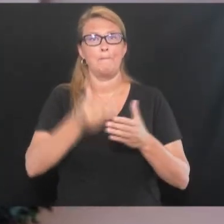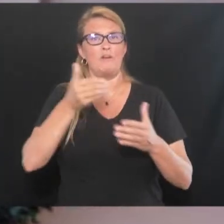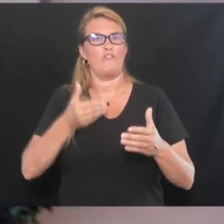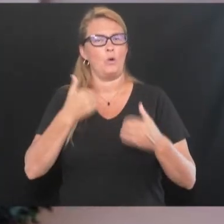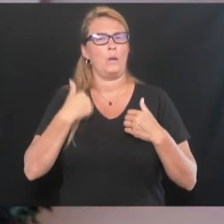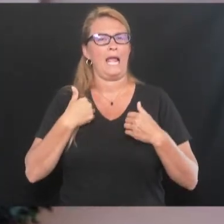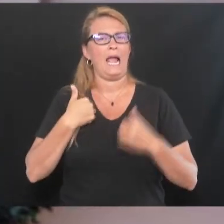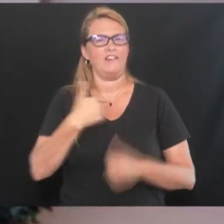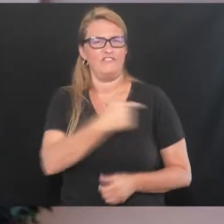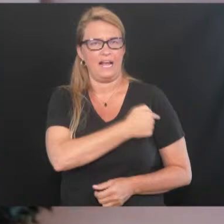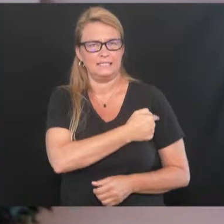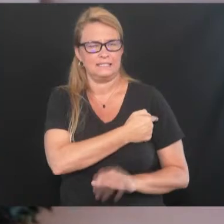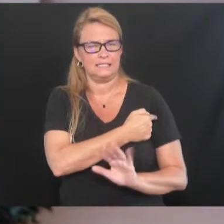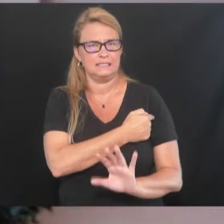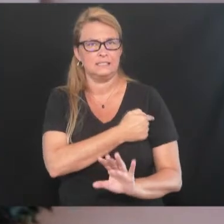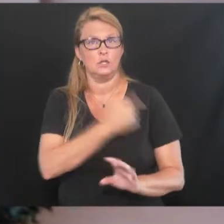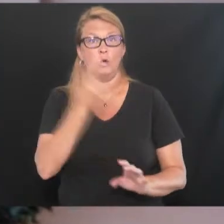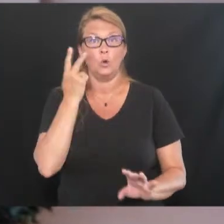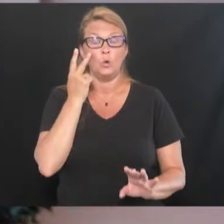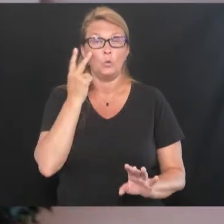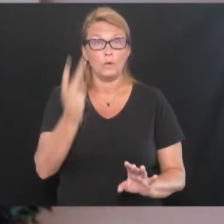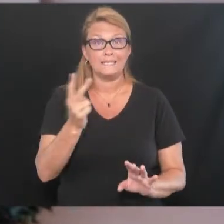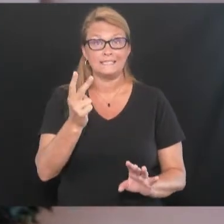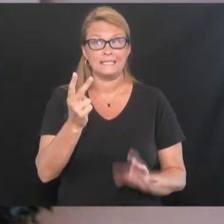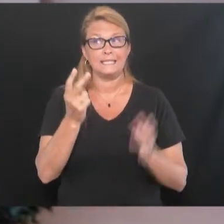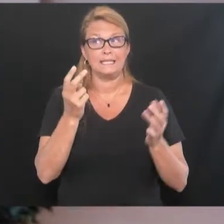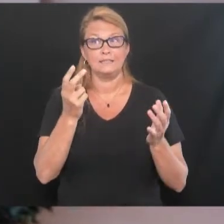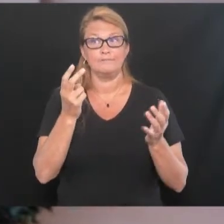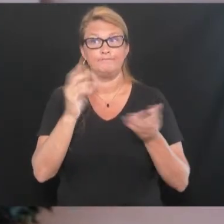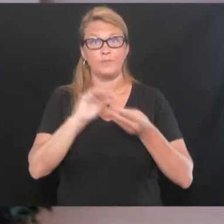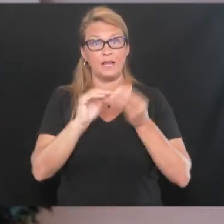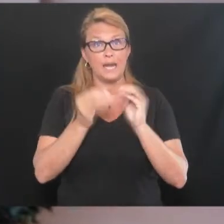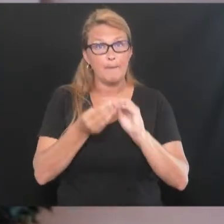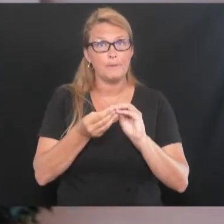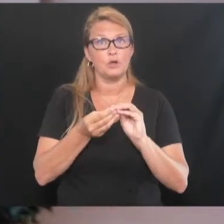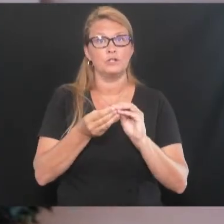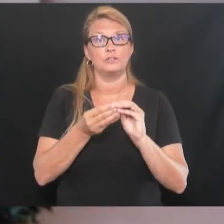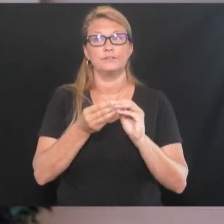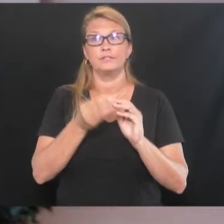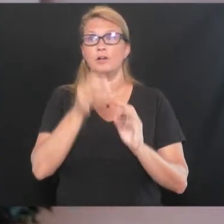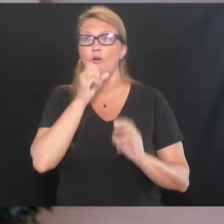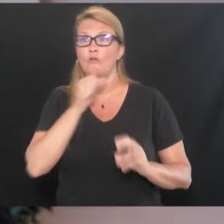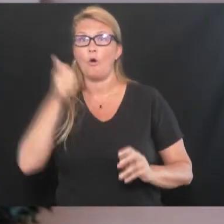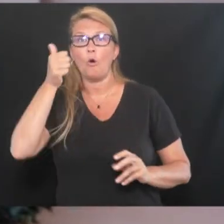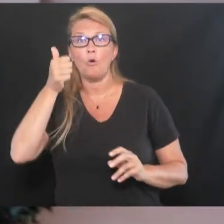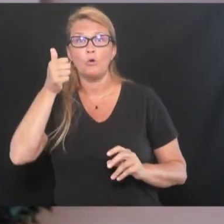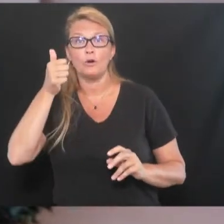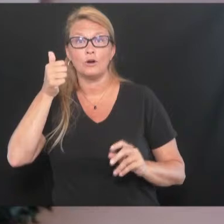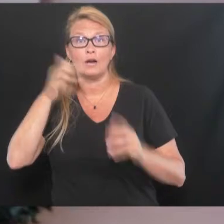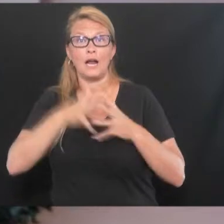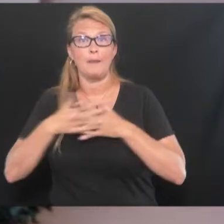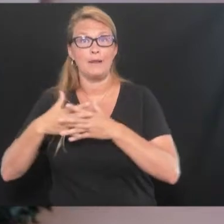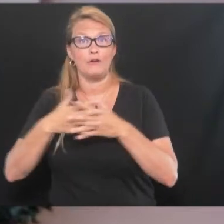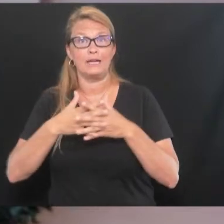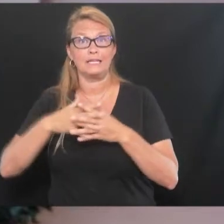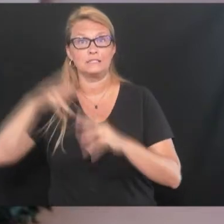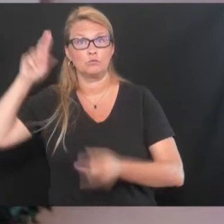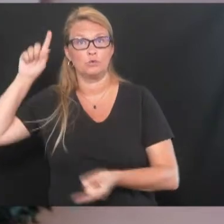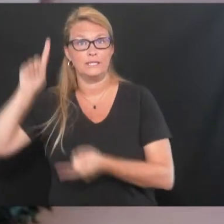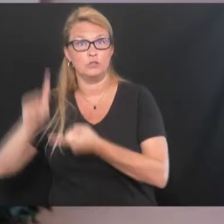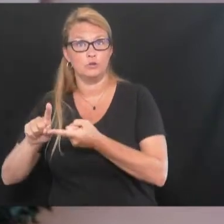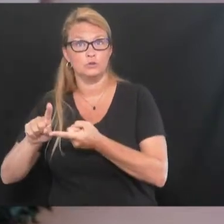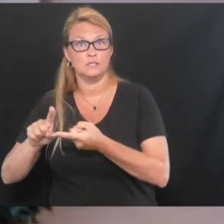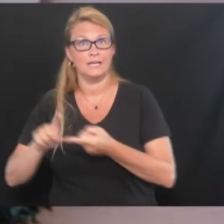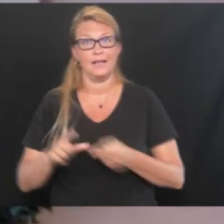vaccines is we see the number of older Americans hospitalized go down by 3/4, and we see the number of